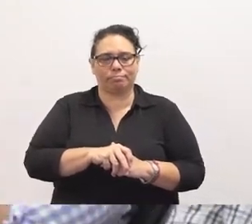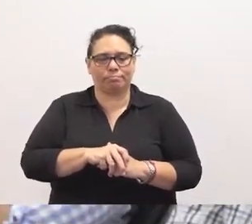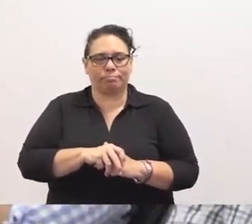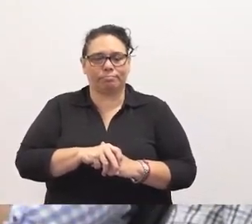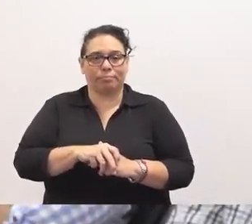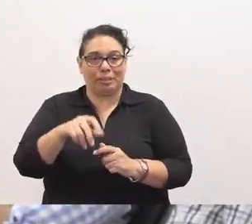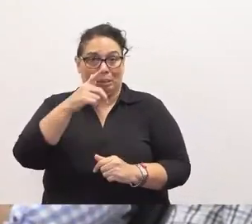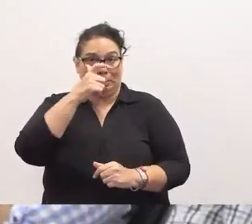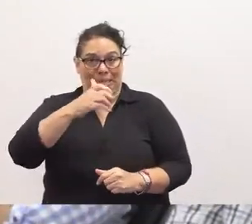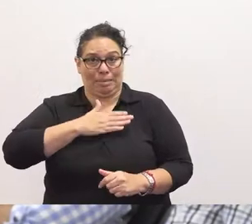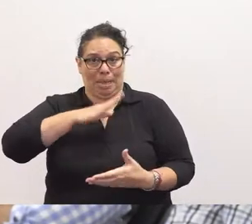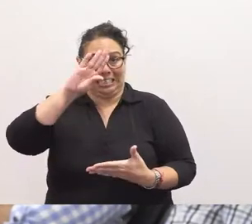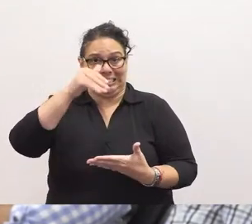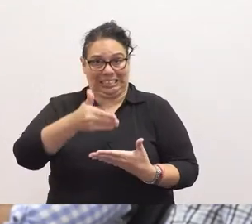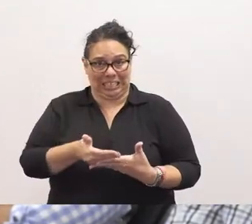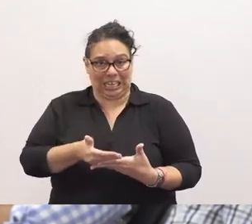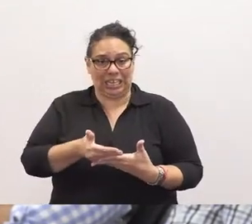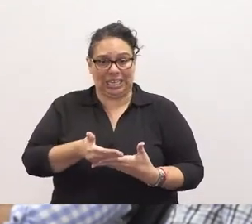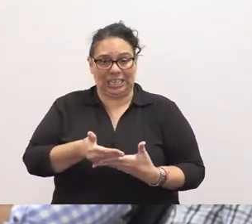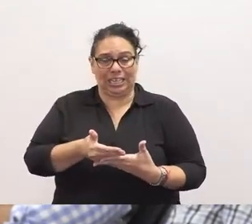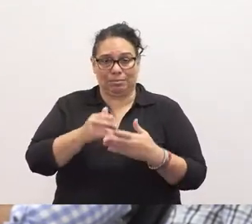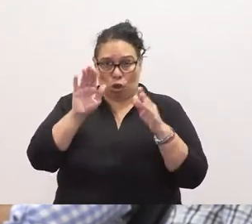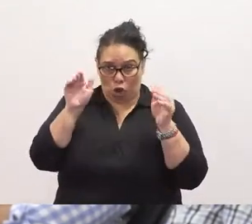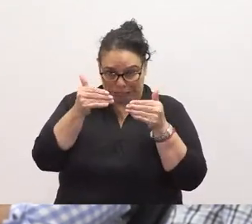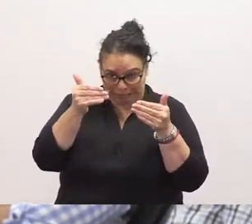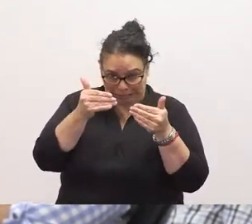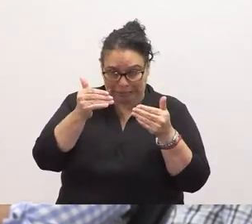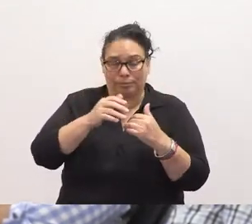Because my son is having autism,